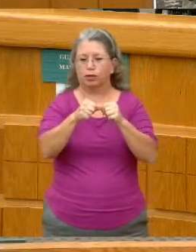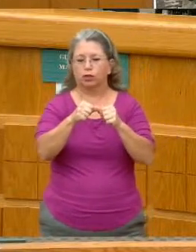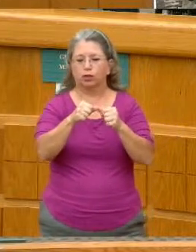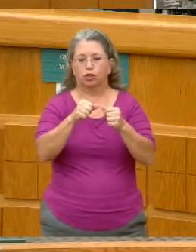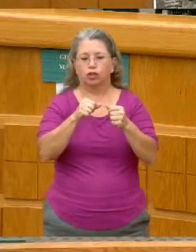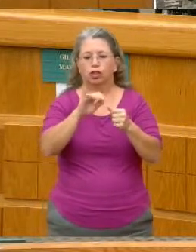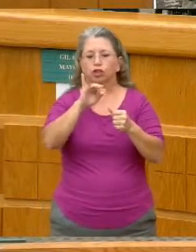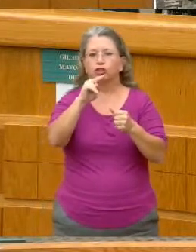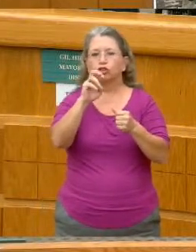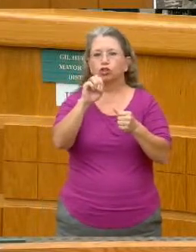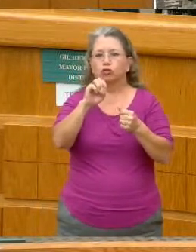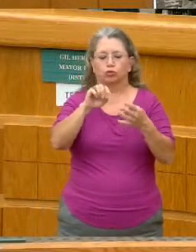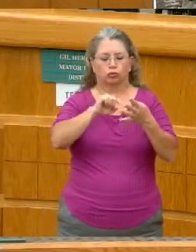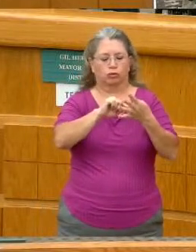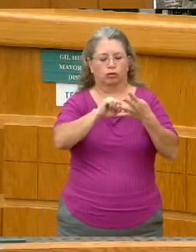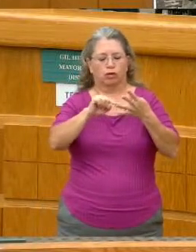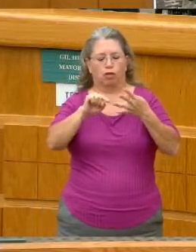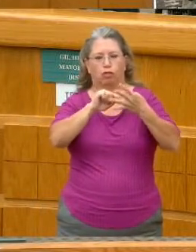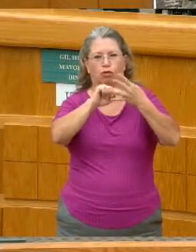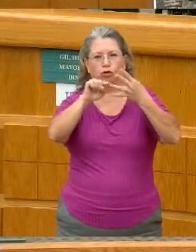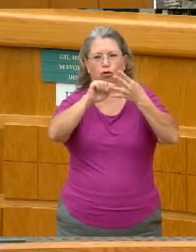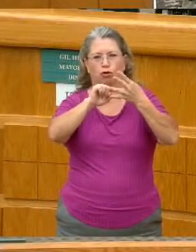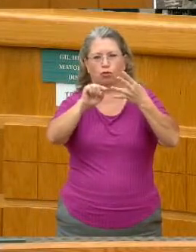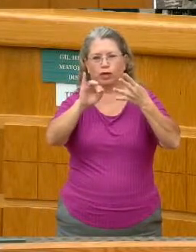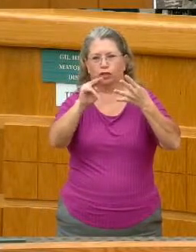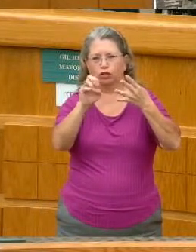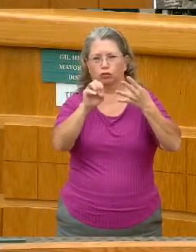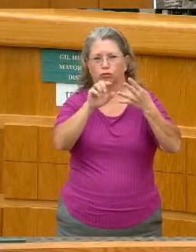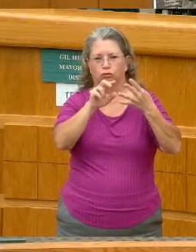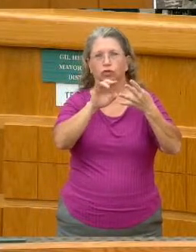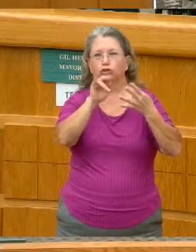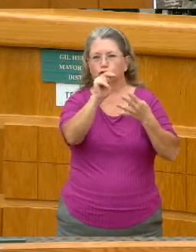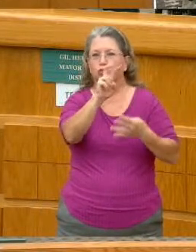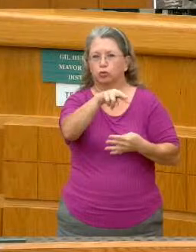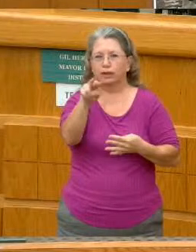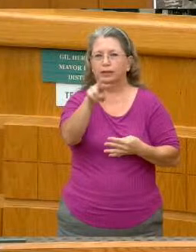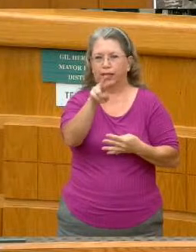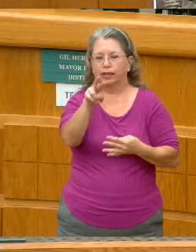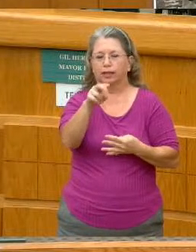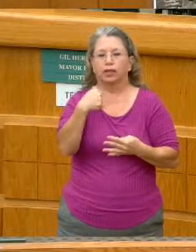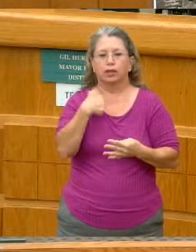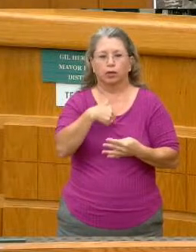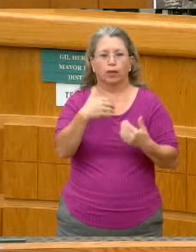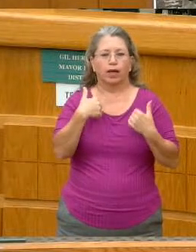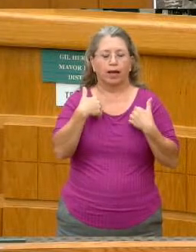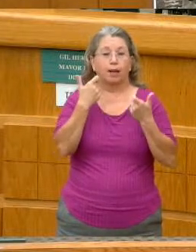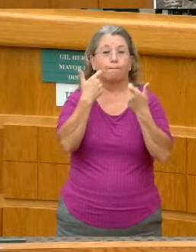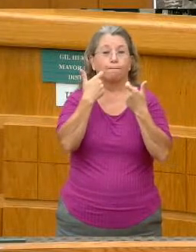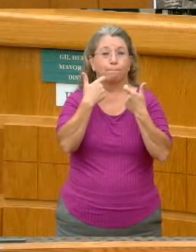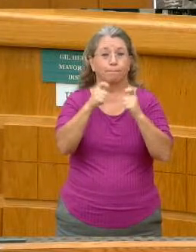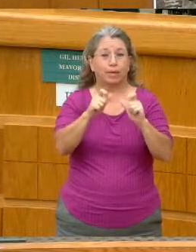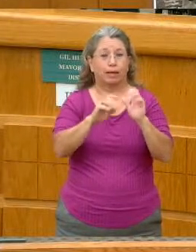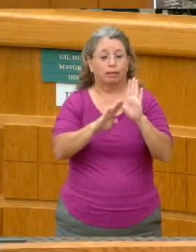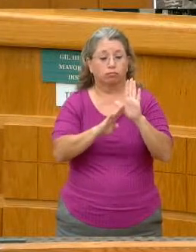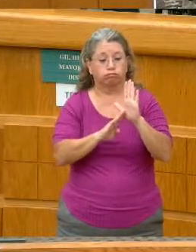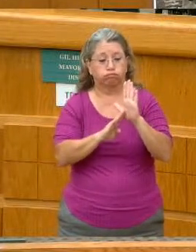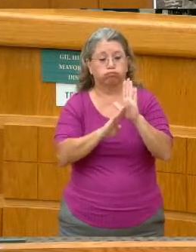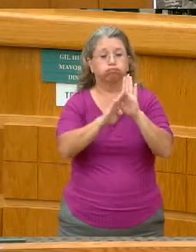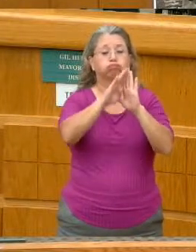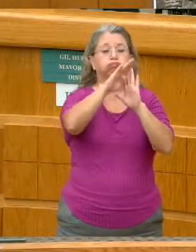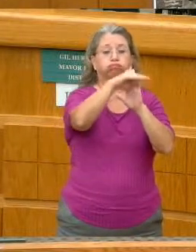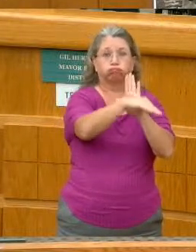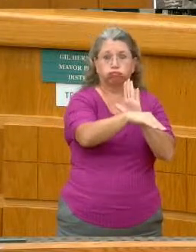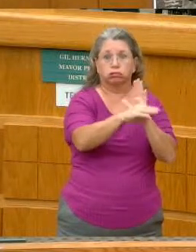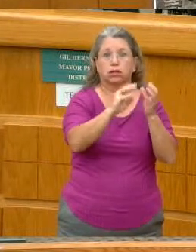week of June, and it was actually June 22nd, and we had a really big spike. And that came on the